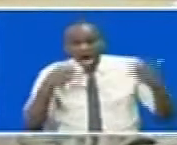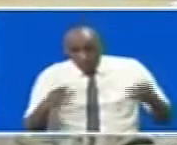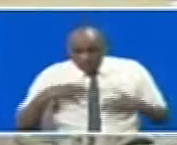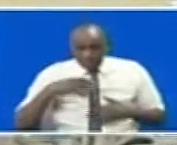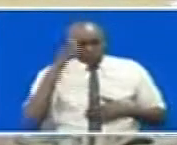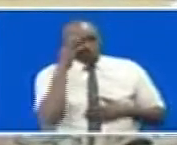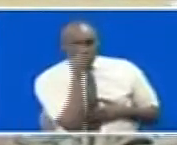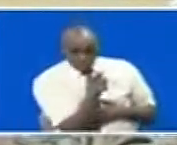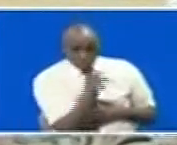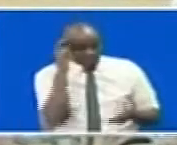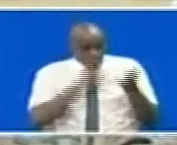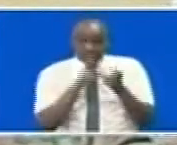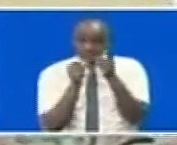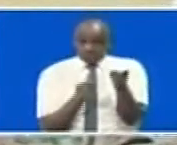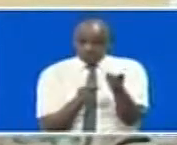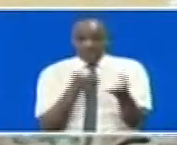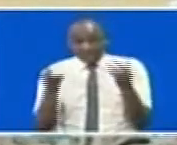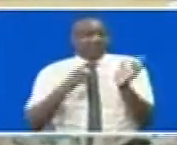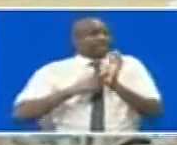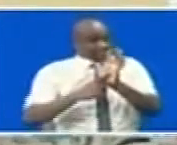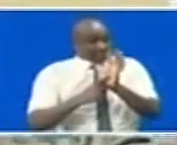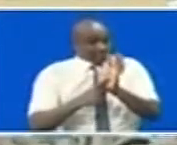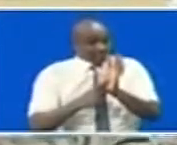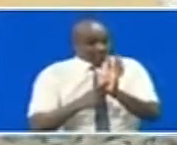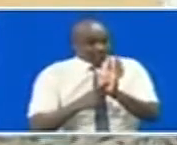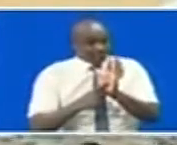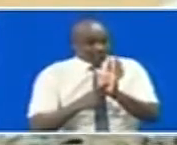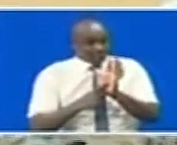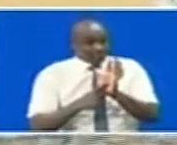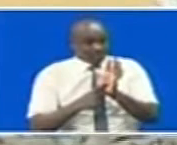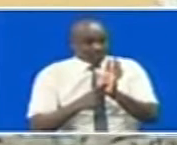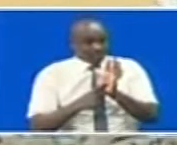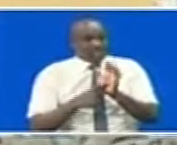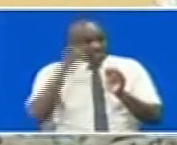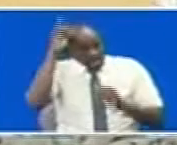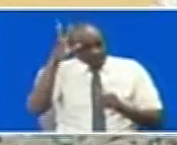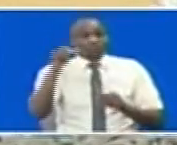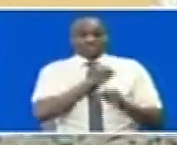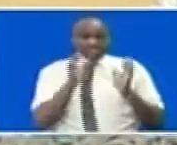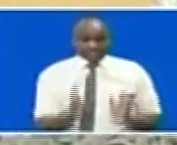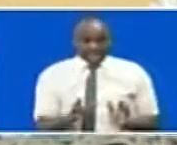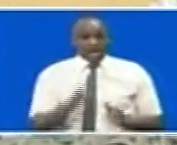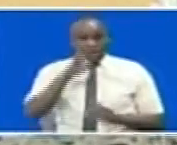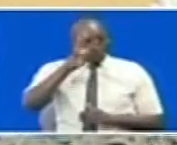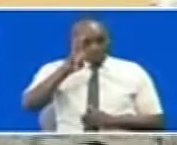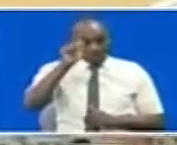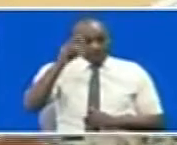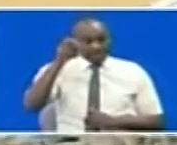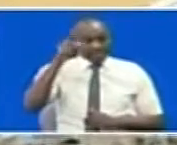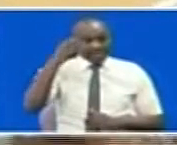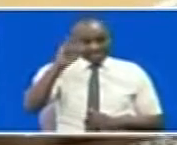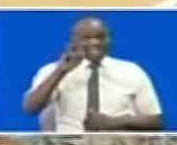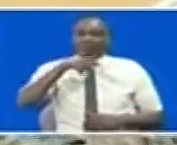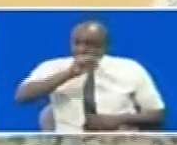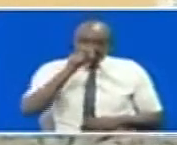people recognize them. You look, for instance, the Kiambu Senator Wamatangi. I'm told he